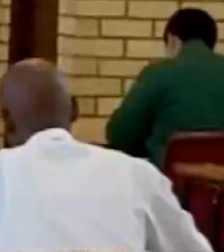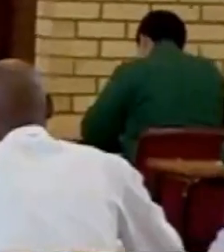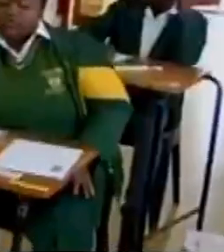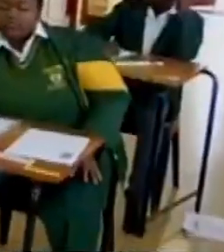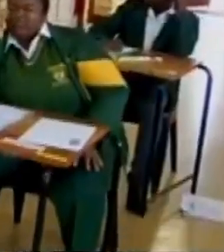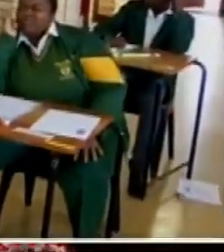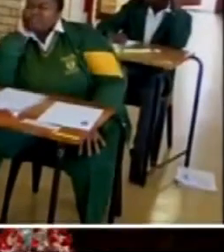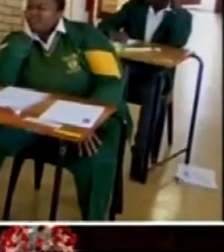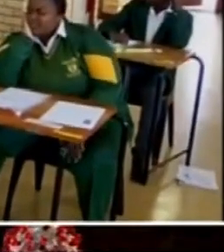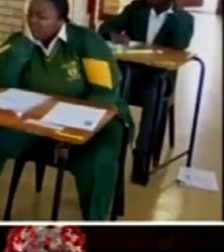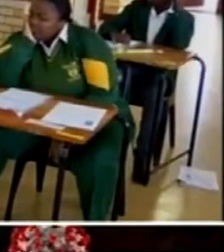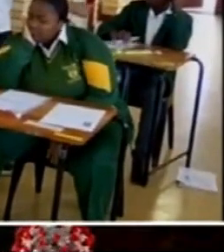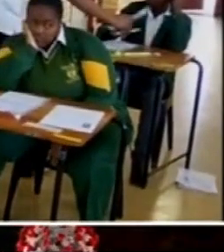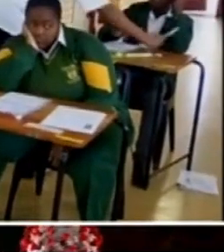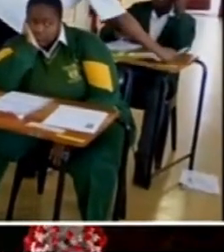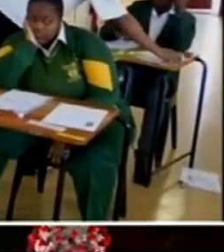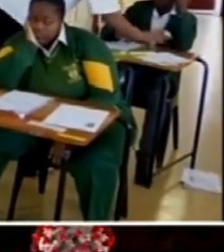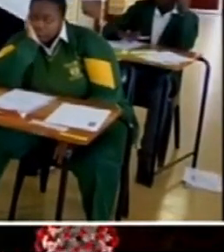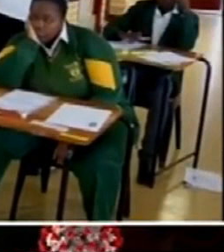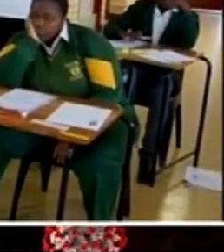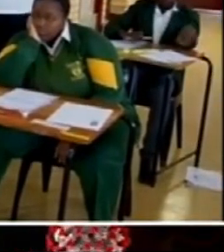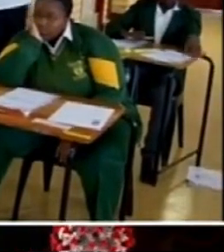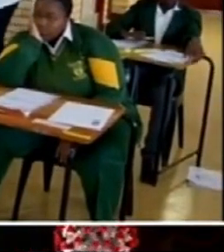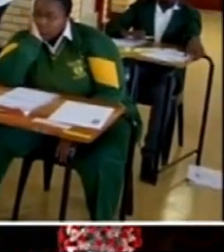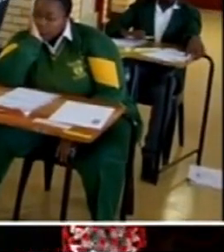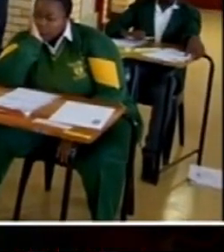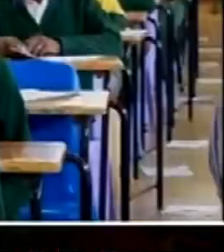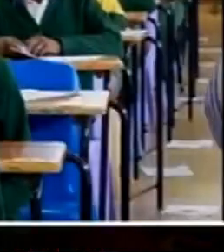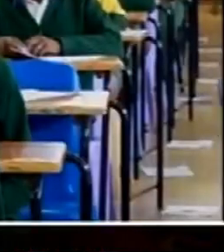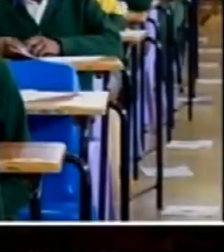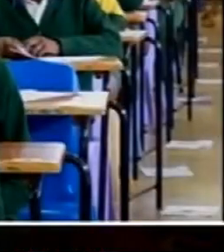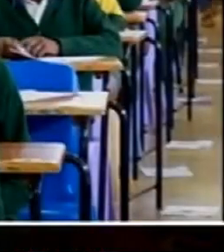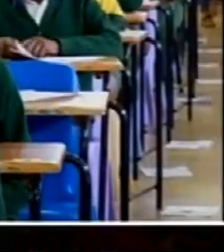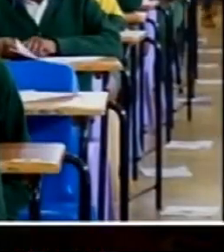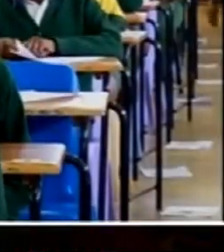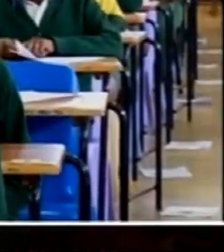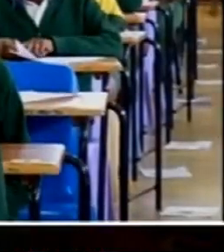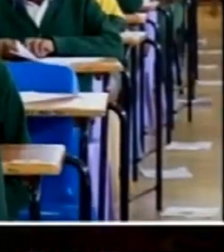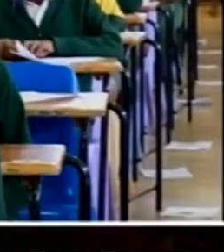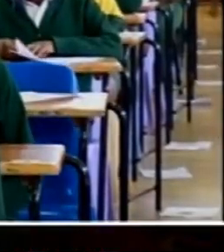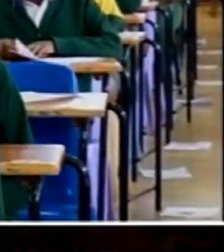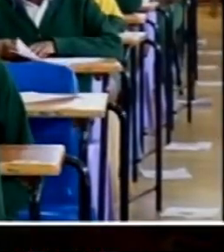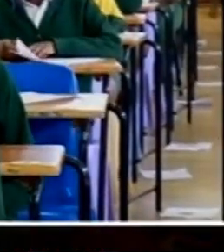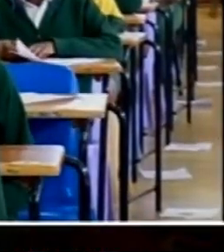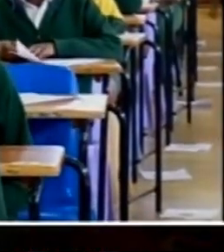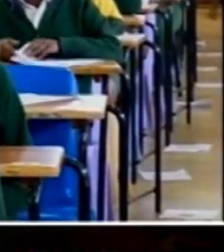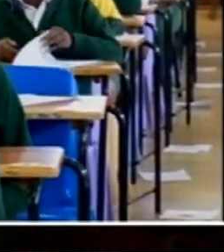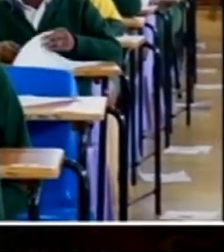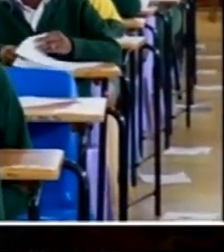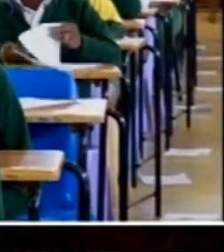various parts of the country. And one of the provinces that has been identified in terms